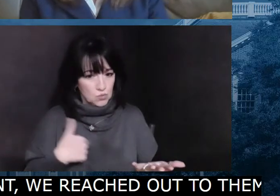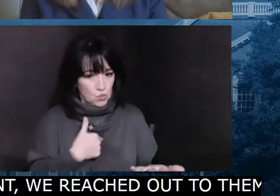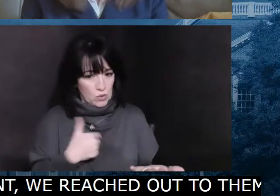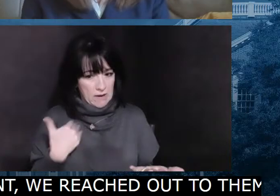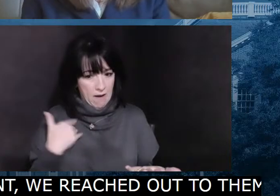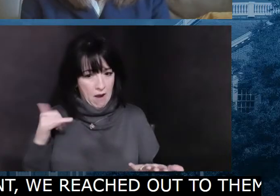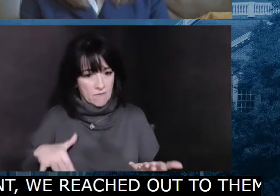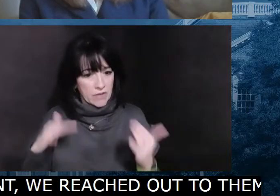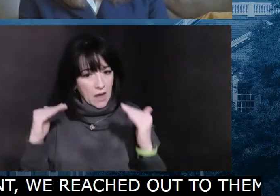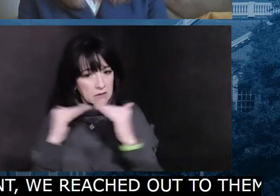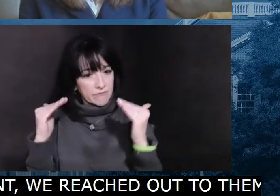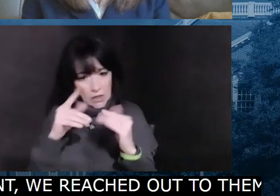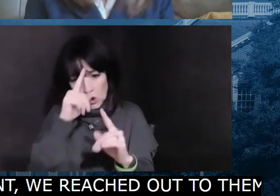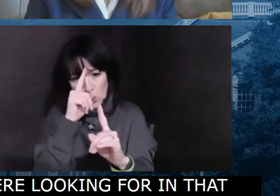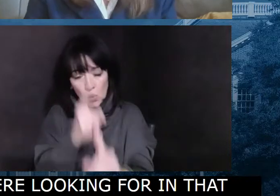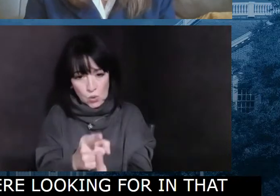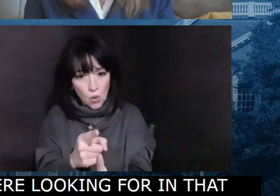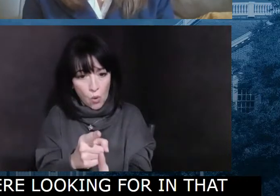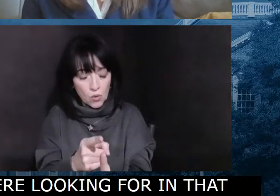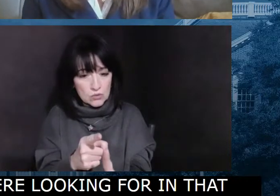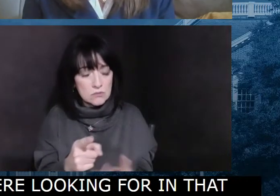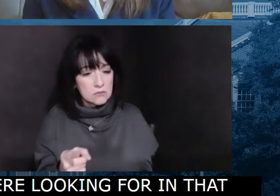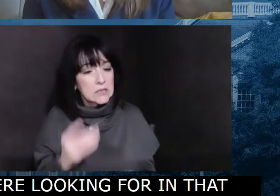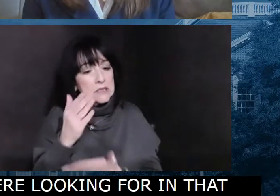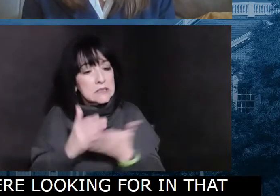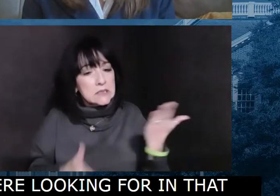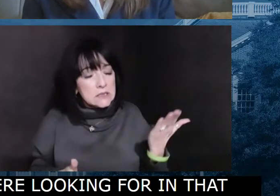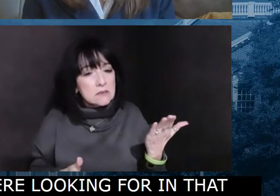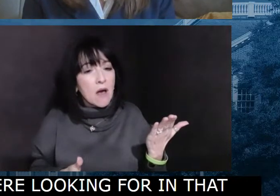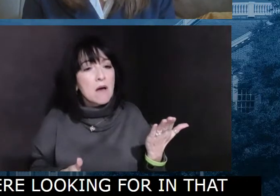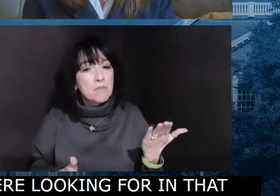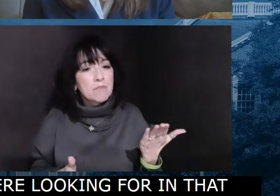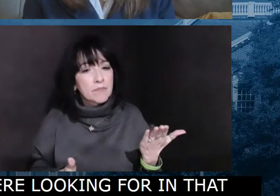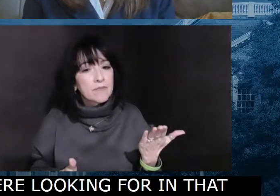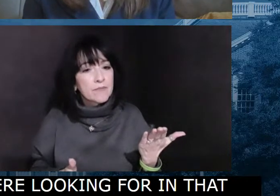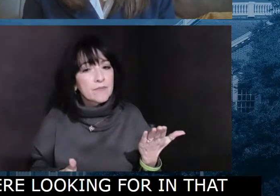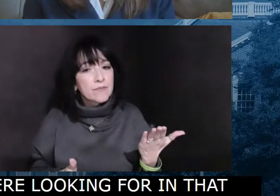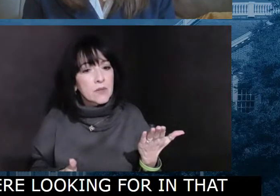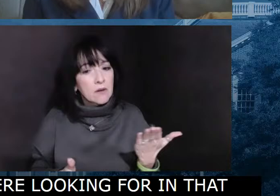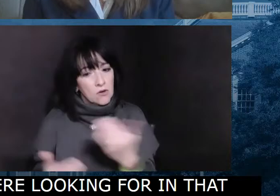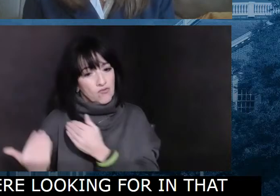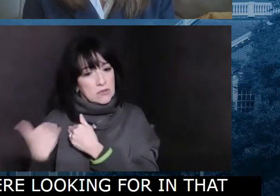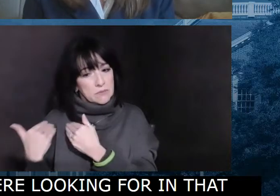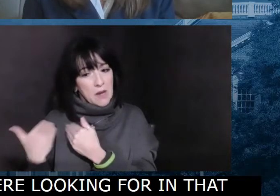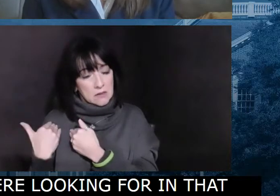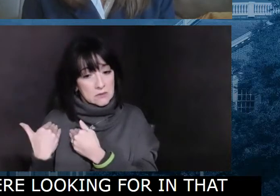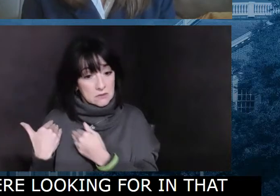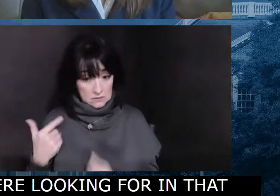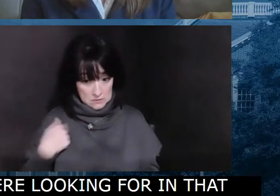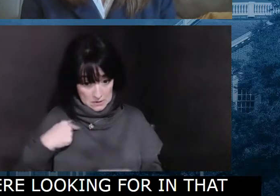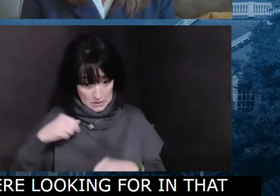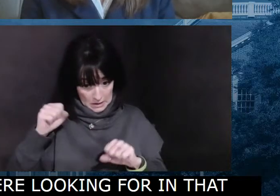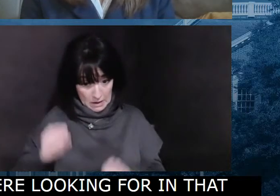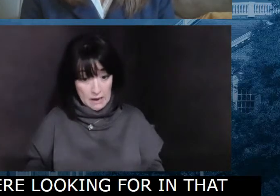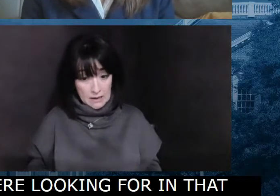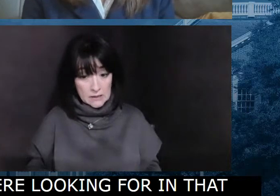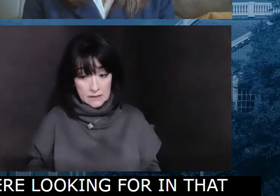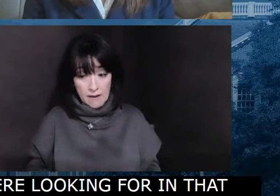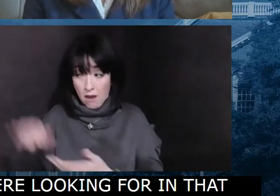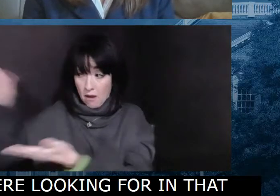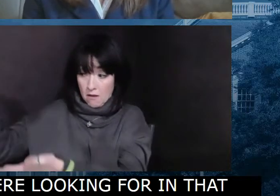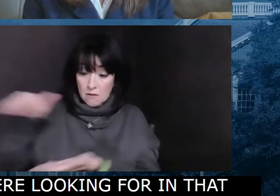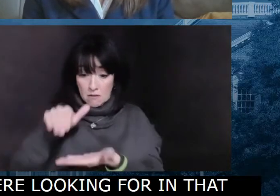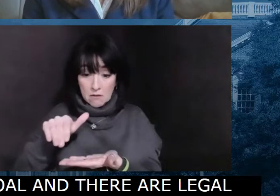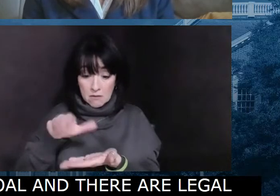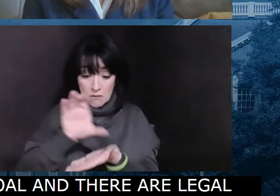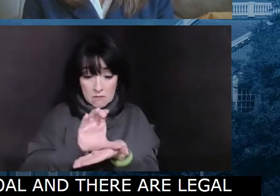are legal constraints as to whether or not you can set things aside for particular populations.